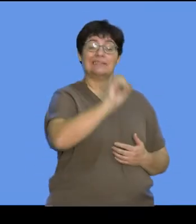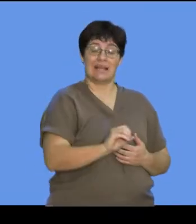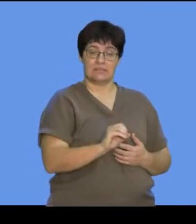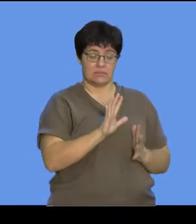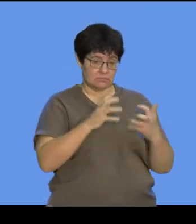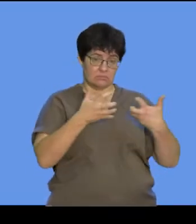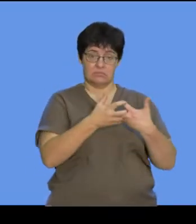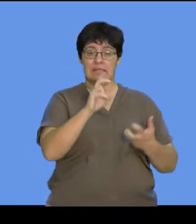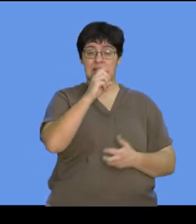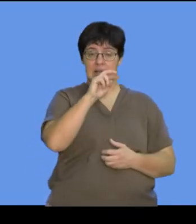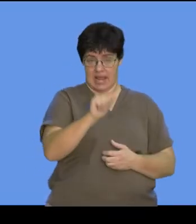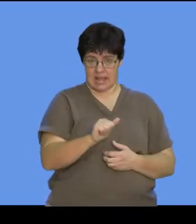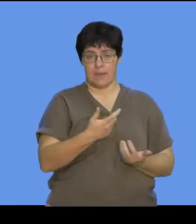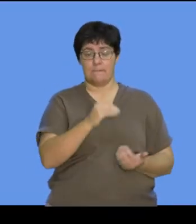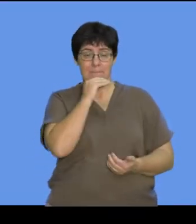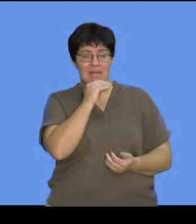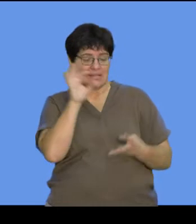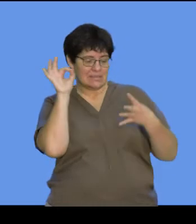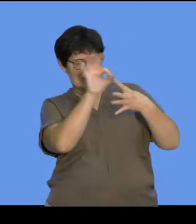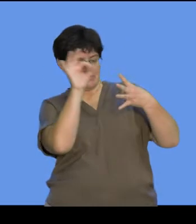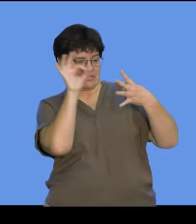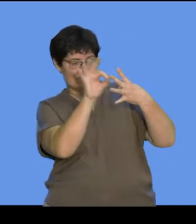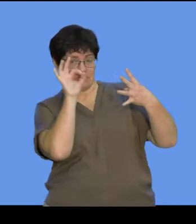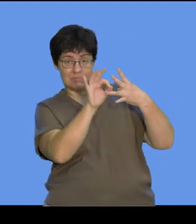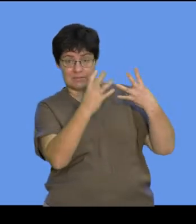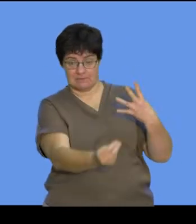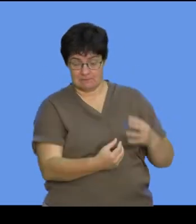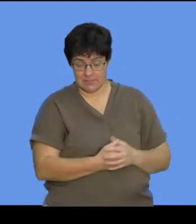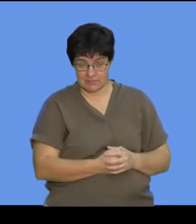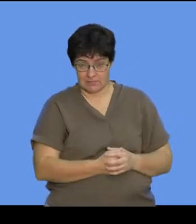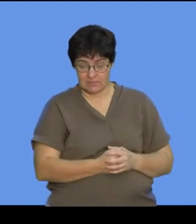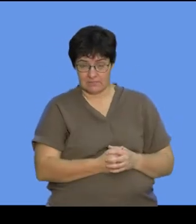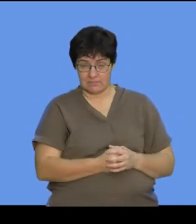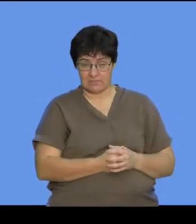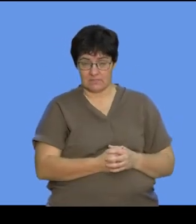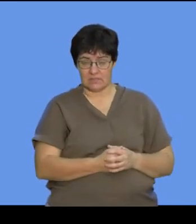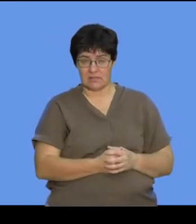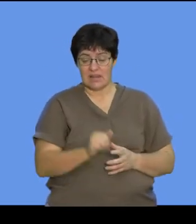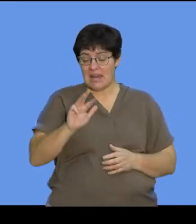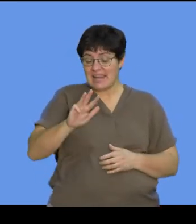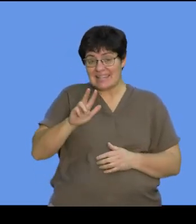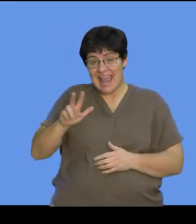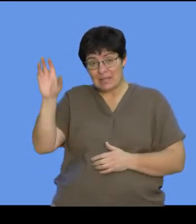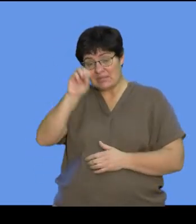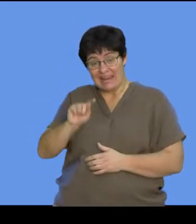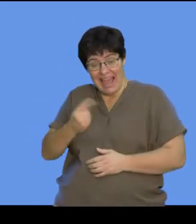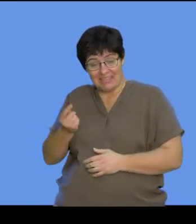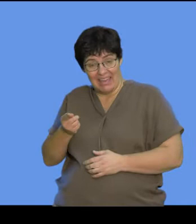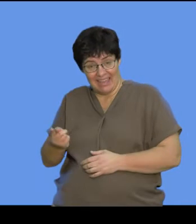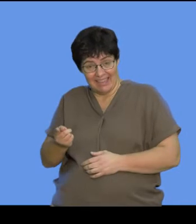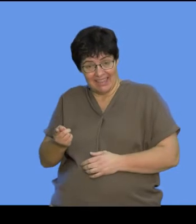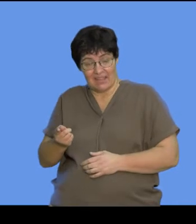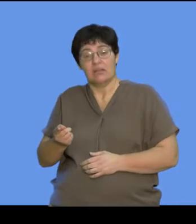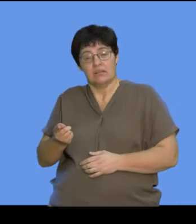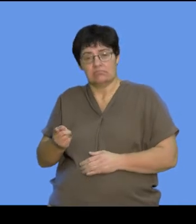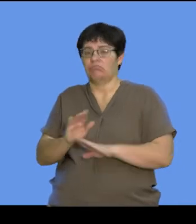of our DNA actually codes for specific characteristics. If we look at the other 98%, we